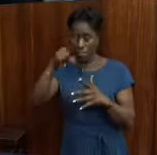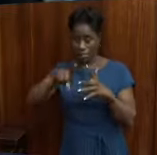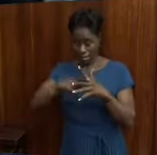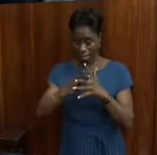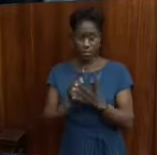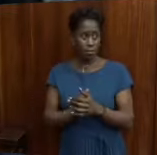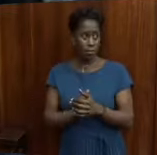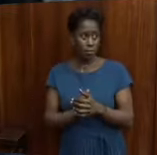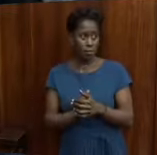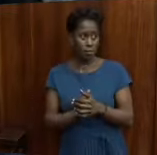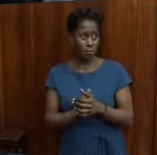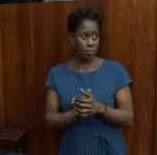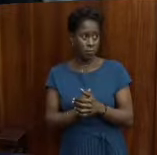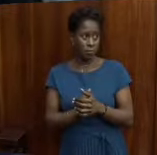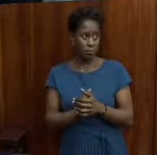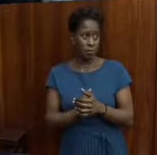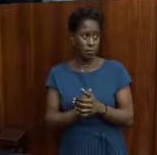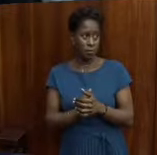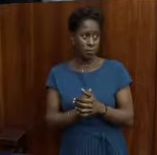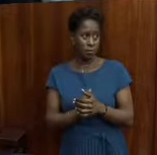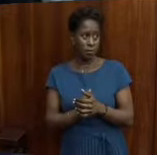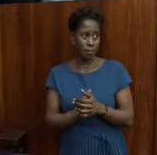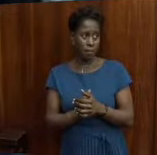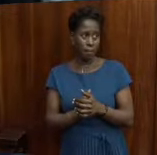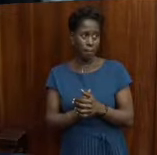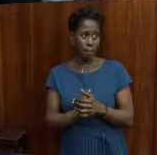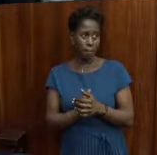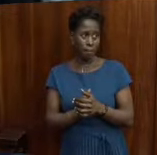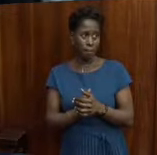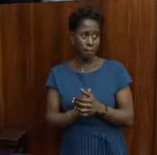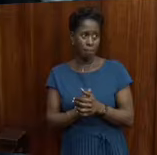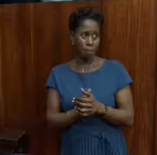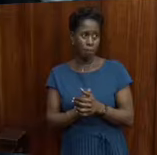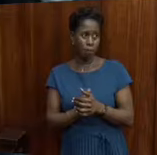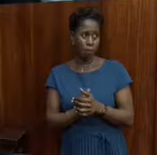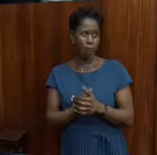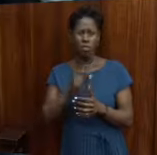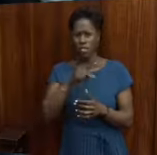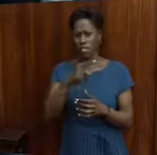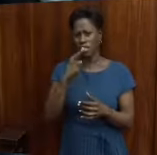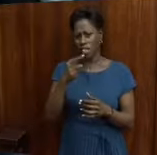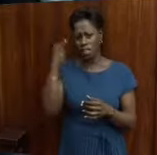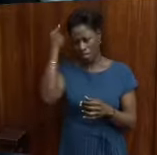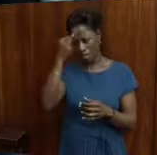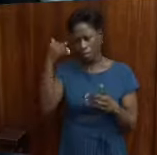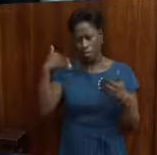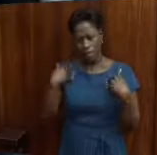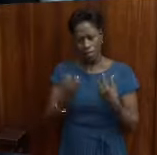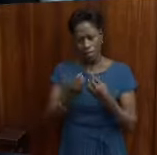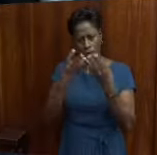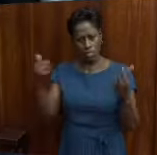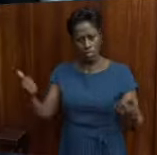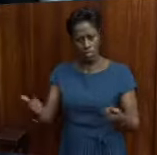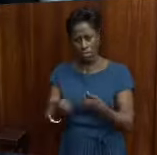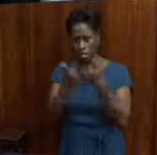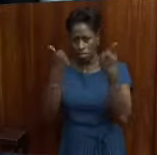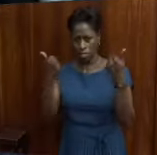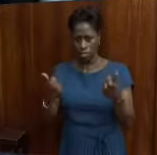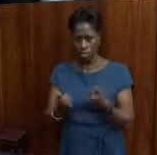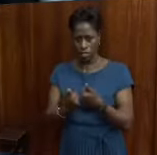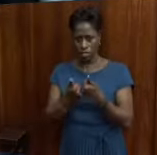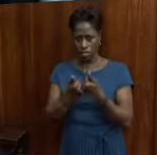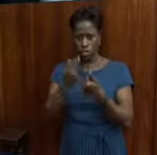poor state. Mr. Speaker, I wish it were not so, because of the immense challenges my government has had to face to keep the economy